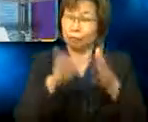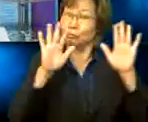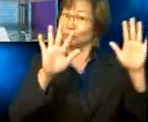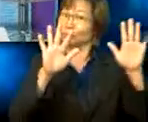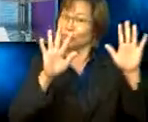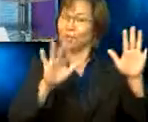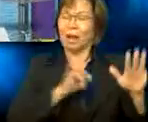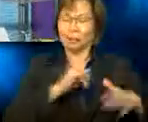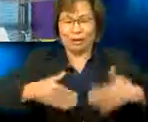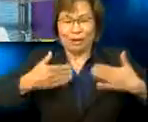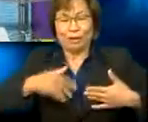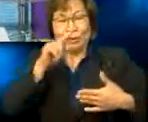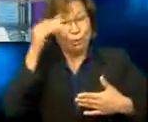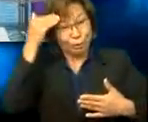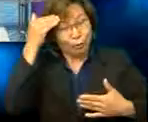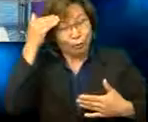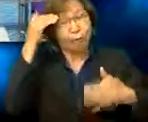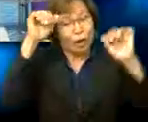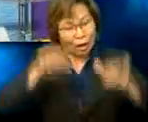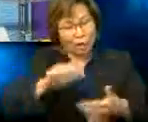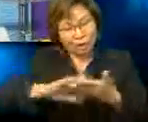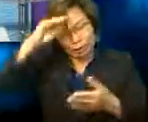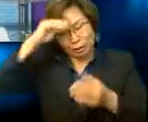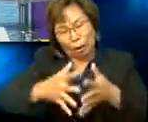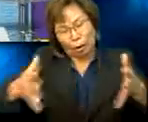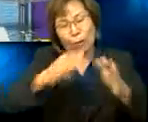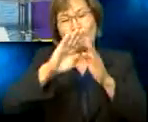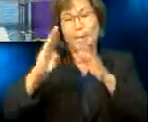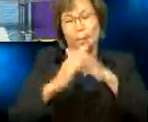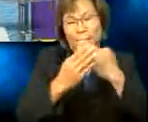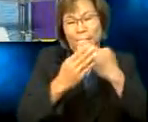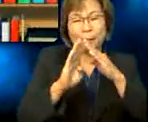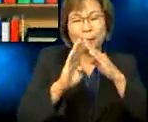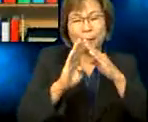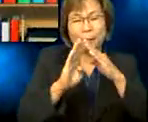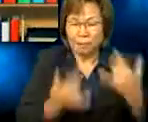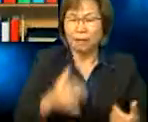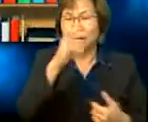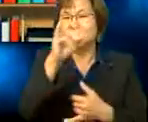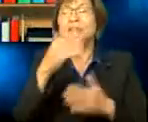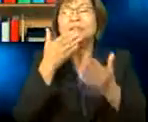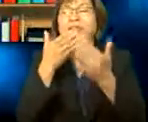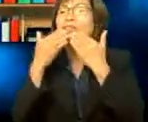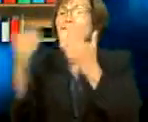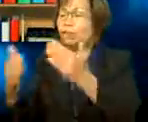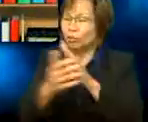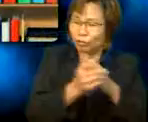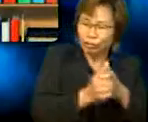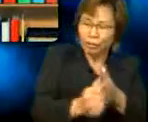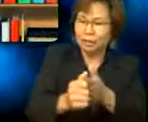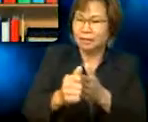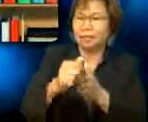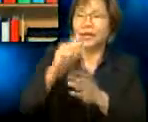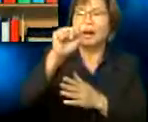That's great. I'm glad to know that you have been able to learn a lot by now, Siti. Thank you for your guidance too,